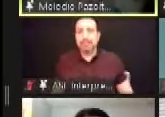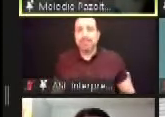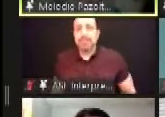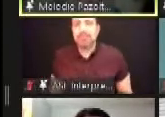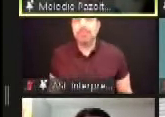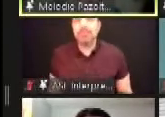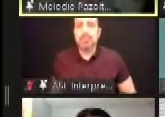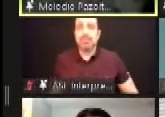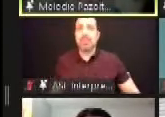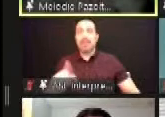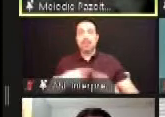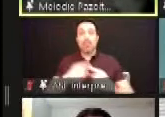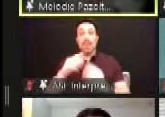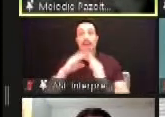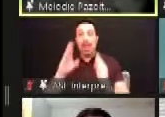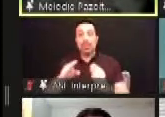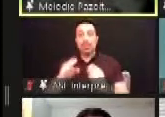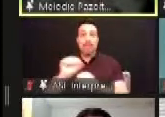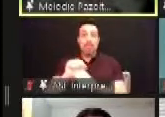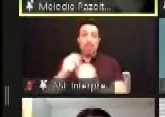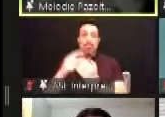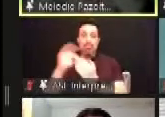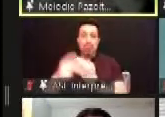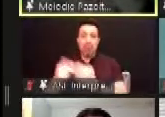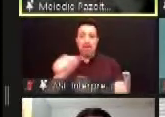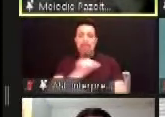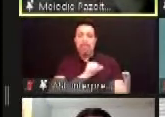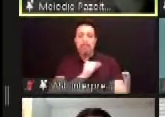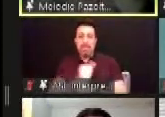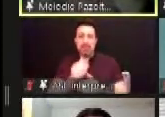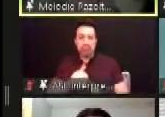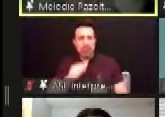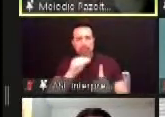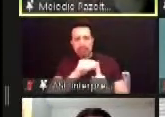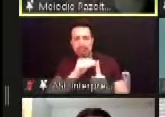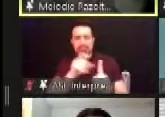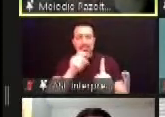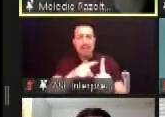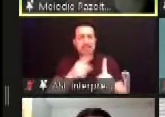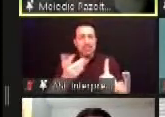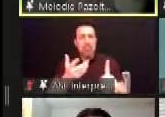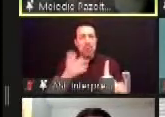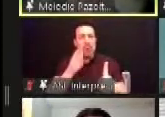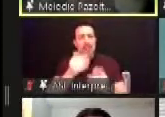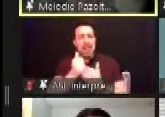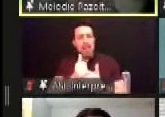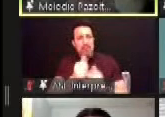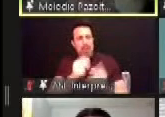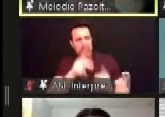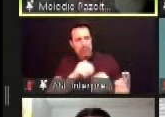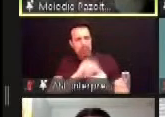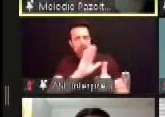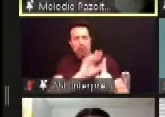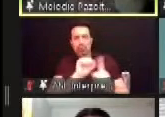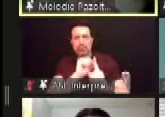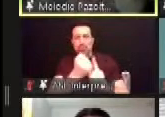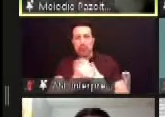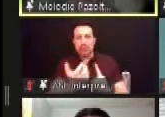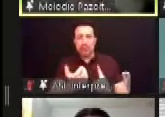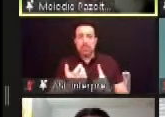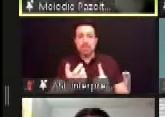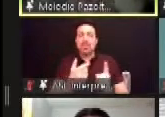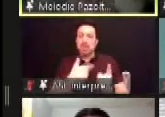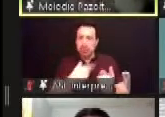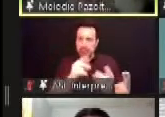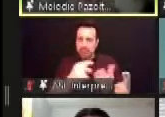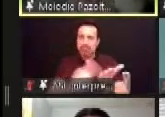That's when the Housing and Employment Program Administrator asked her what would have been helpful for a person in her situation. And we